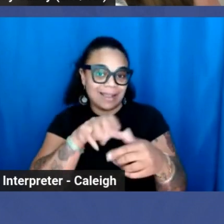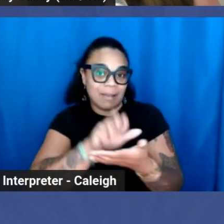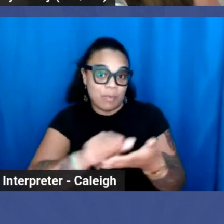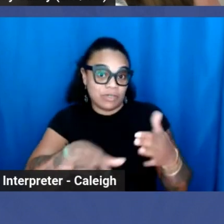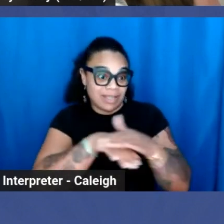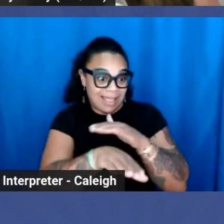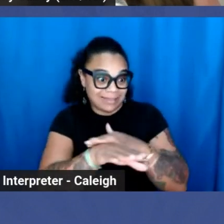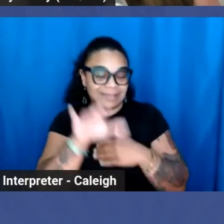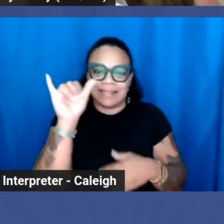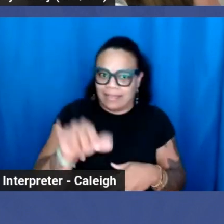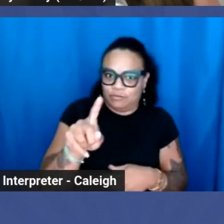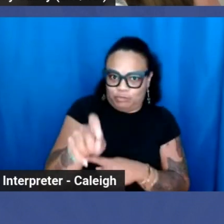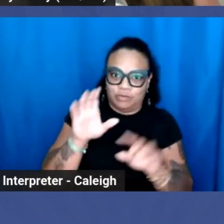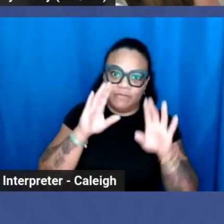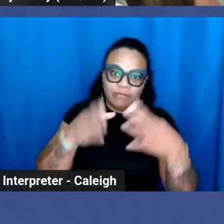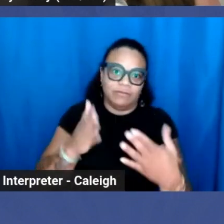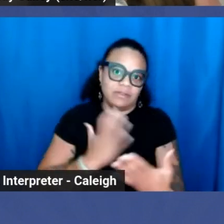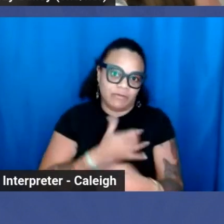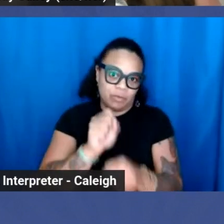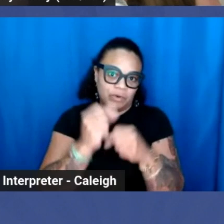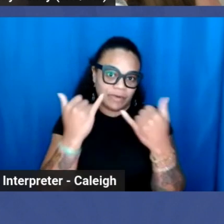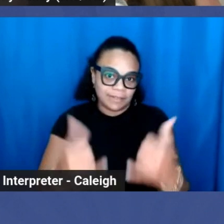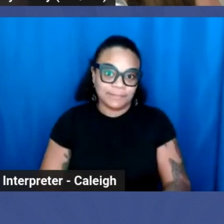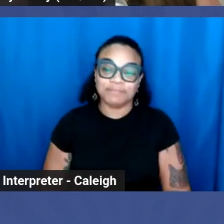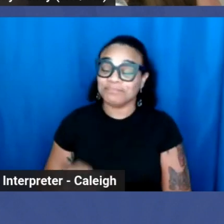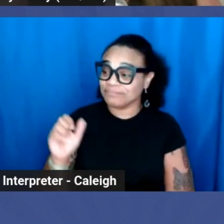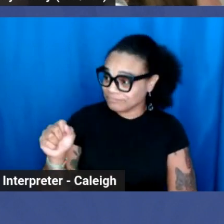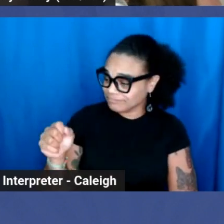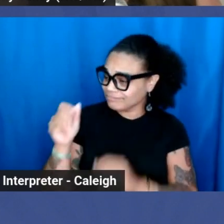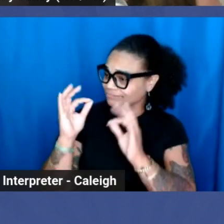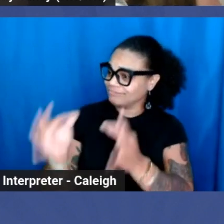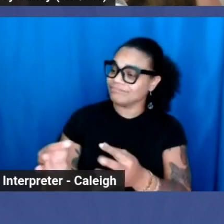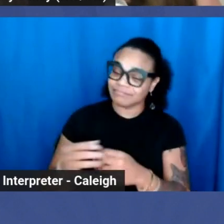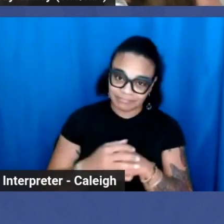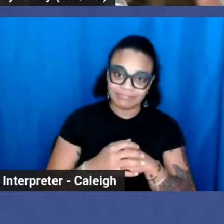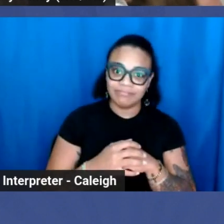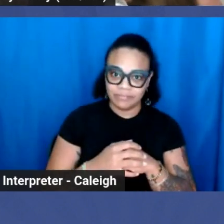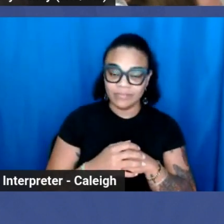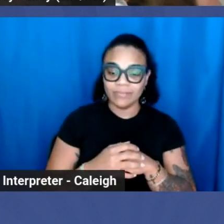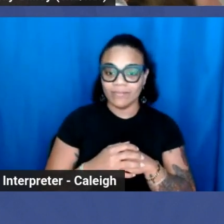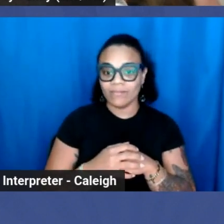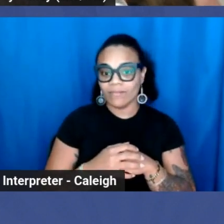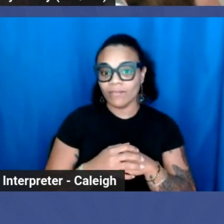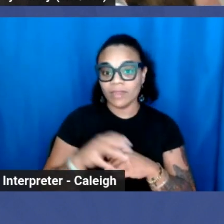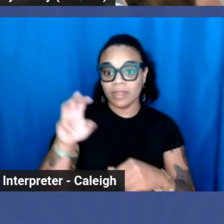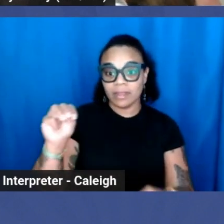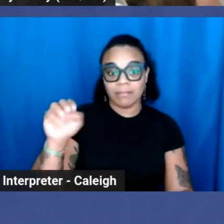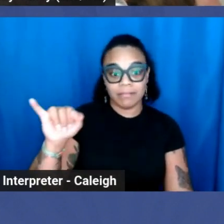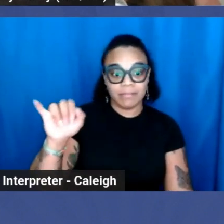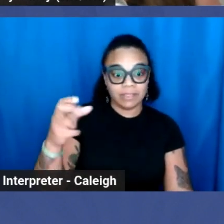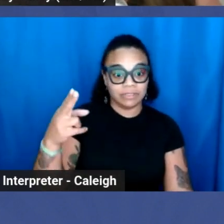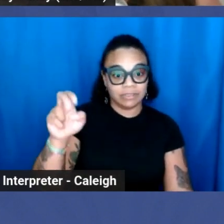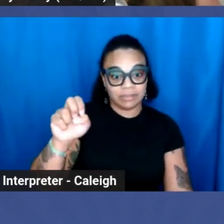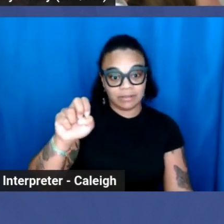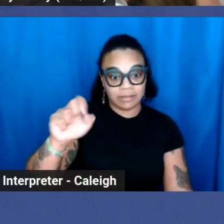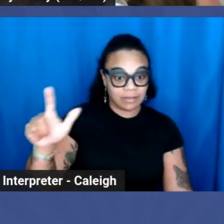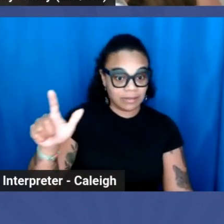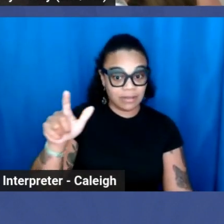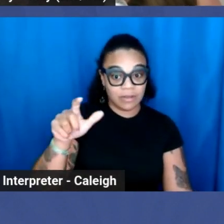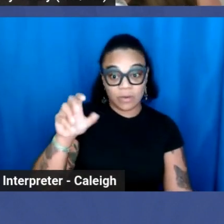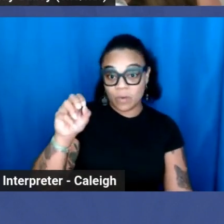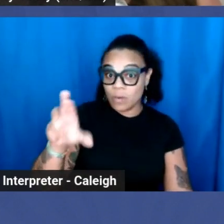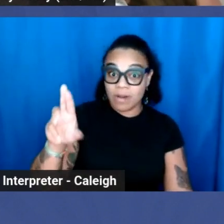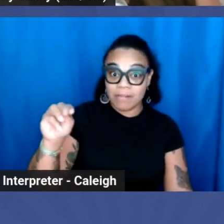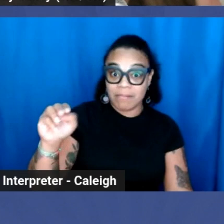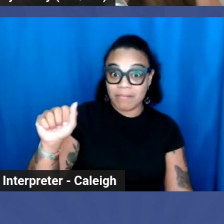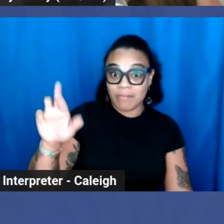needs to be right now. Yeah, absolutely. Um, Michelle or Martha, you're both working online